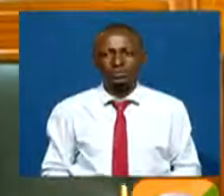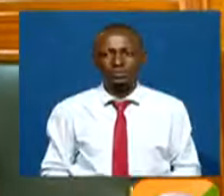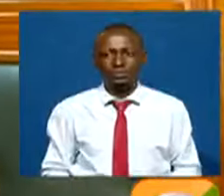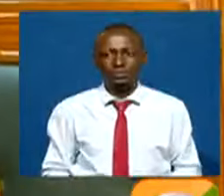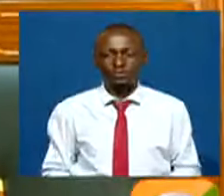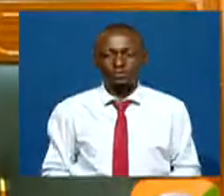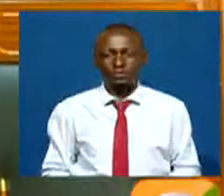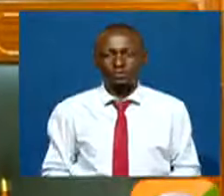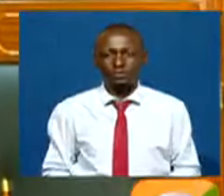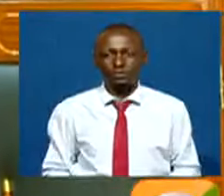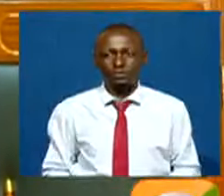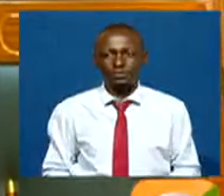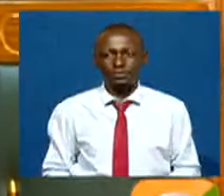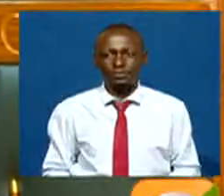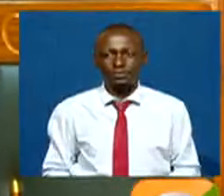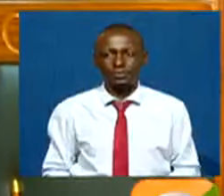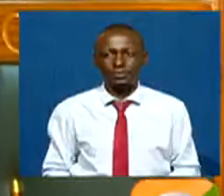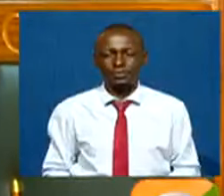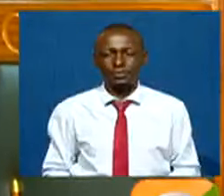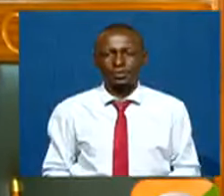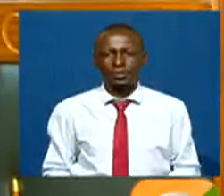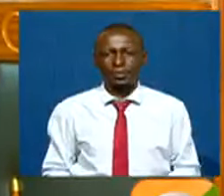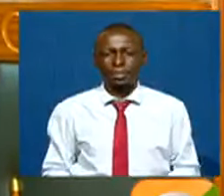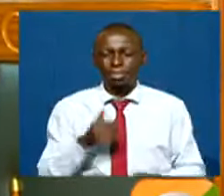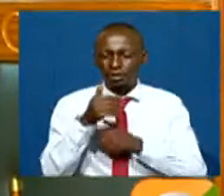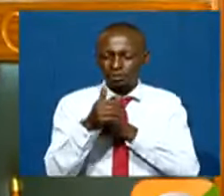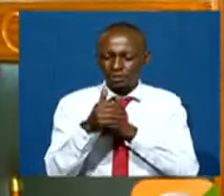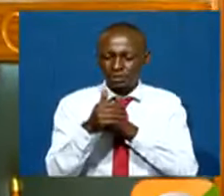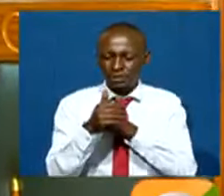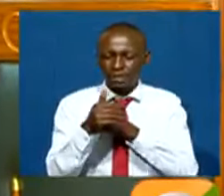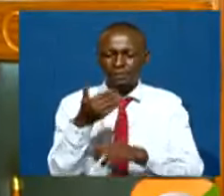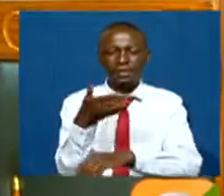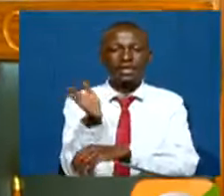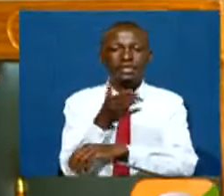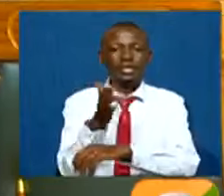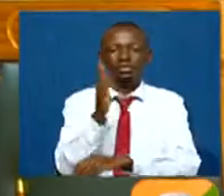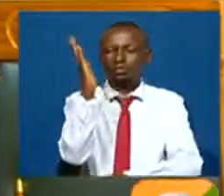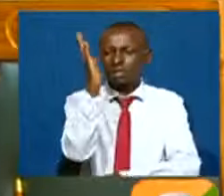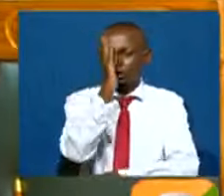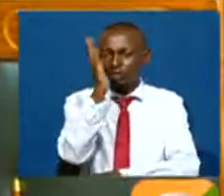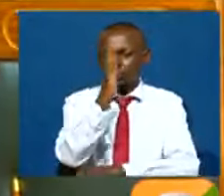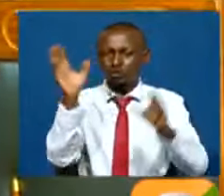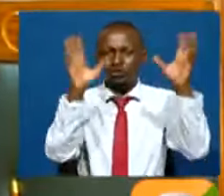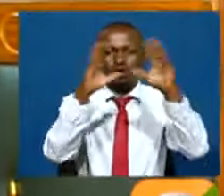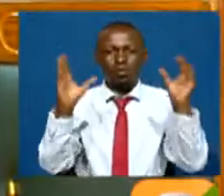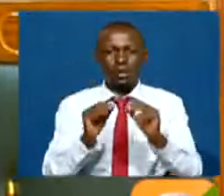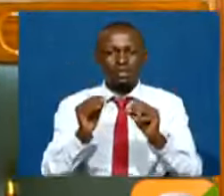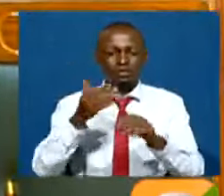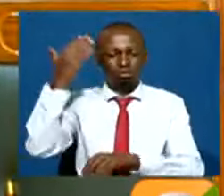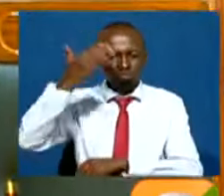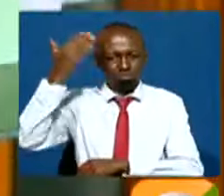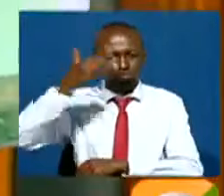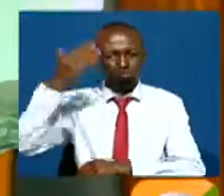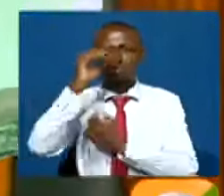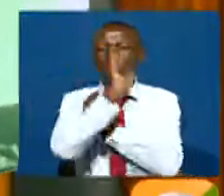this is just a component of the budget. As the clock ticks towards Thursday afternoon, when the budget will be unveiled to the